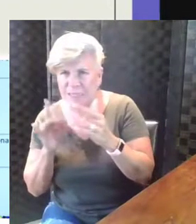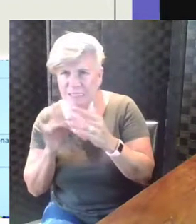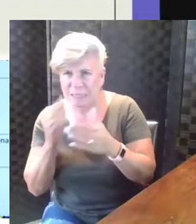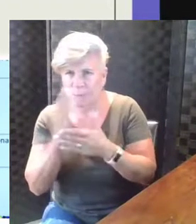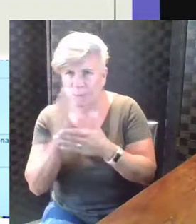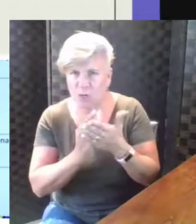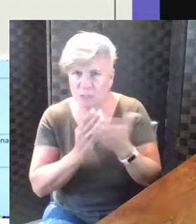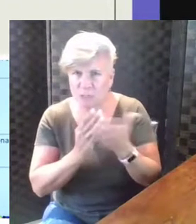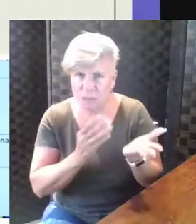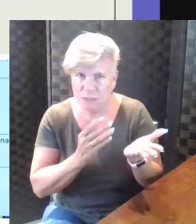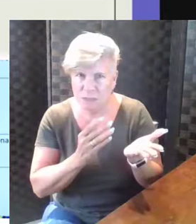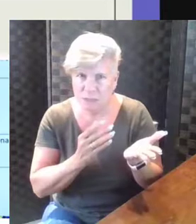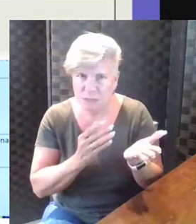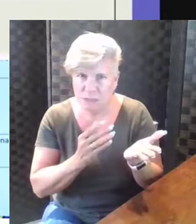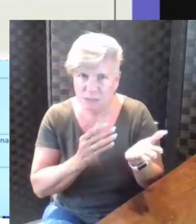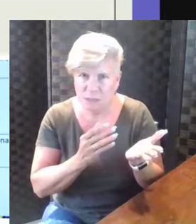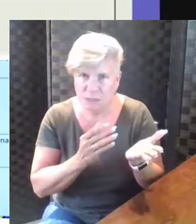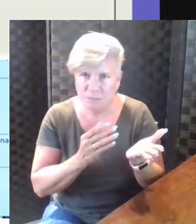here?